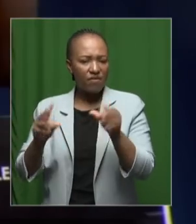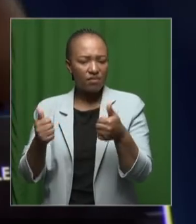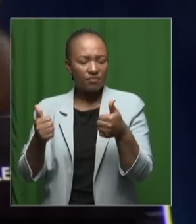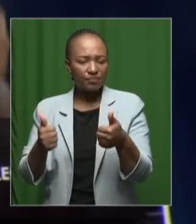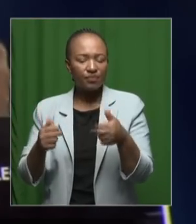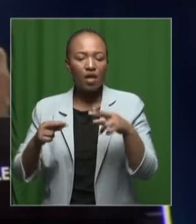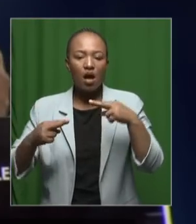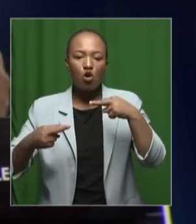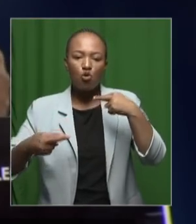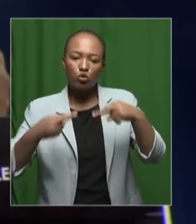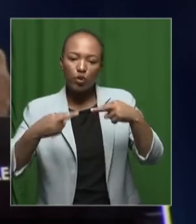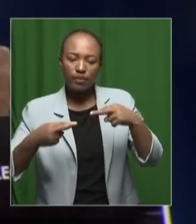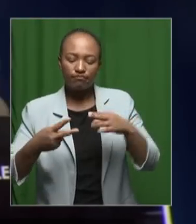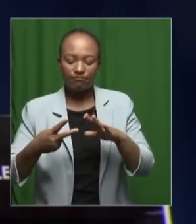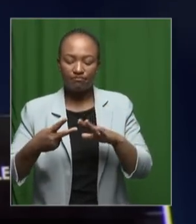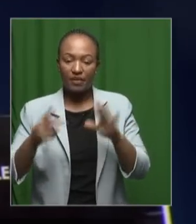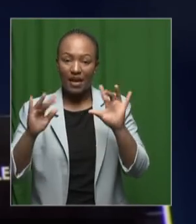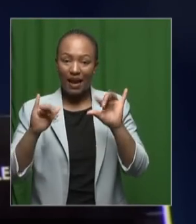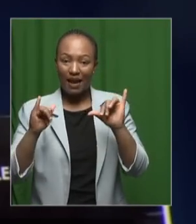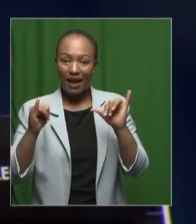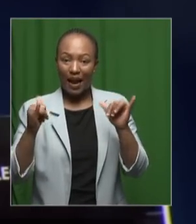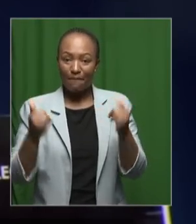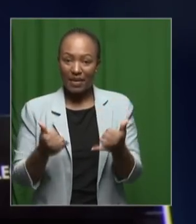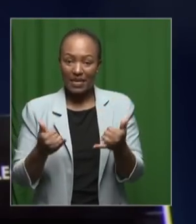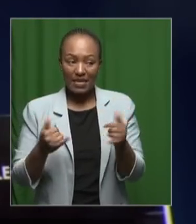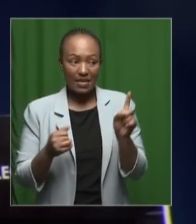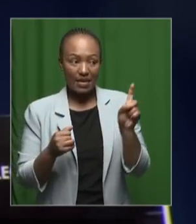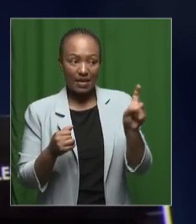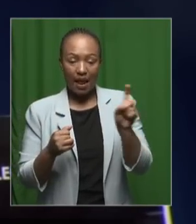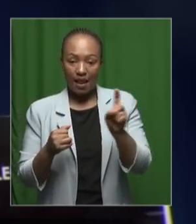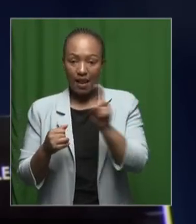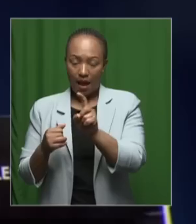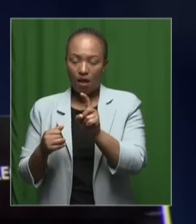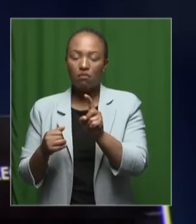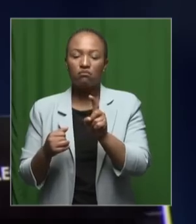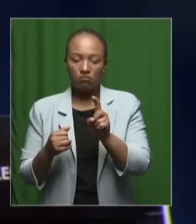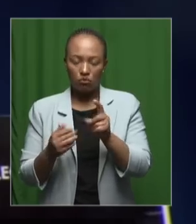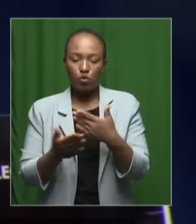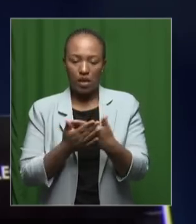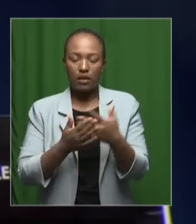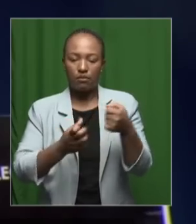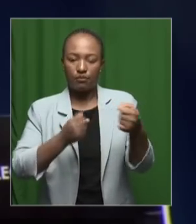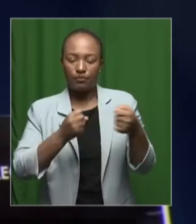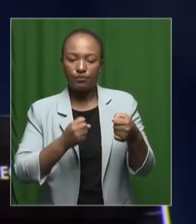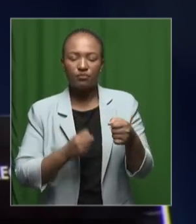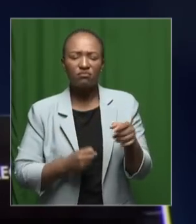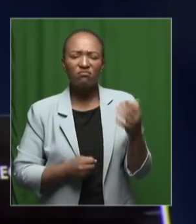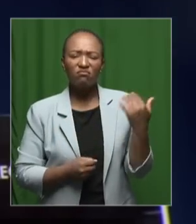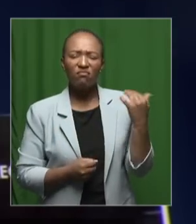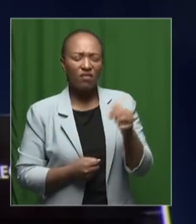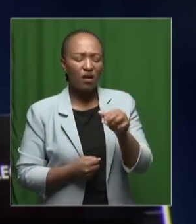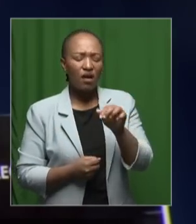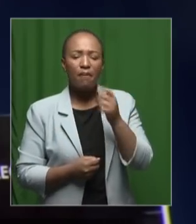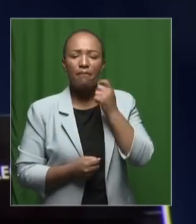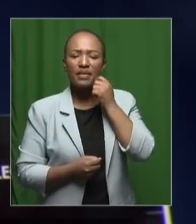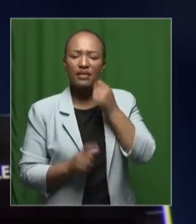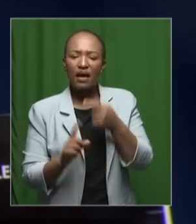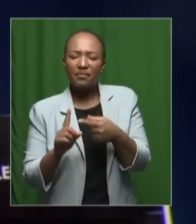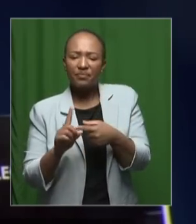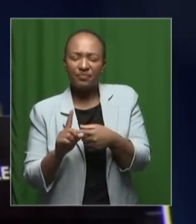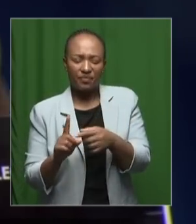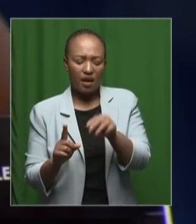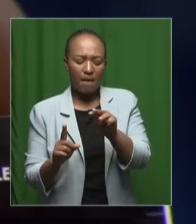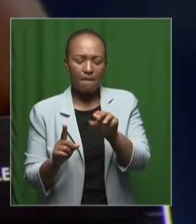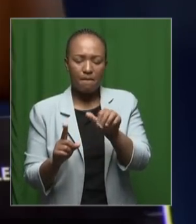restaurants, you will have companies without jobs and stuff like that. Now they must not talk, Mr. Mani, lastly, Mr. Mani speaks about, we never